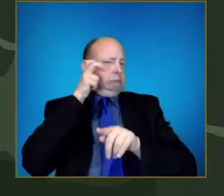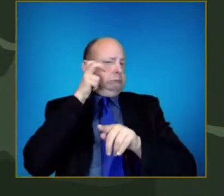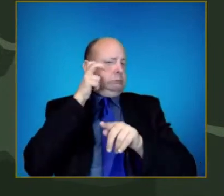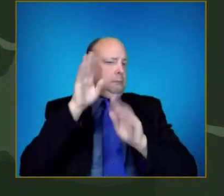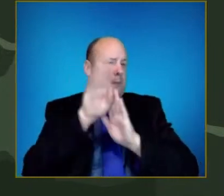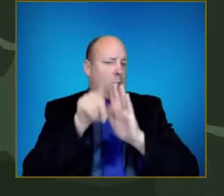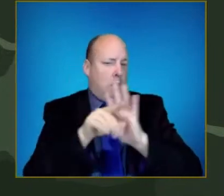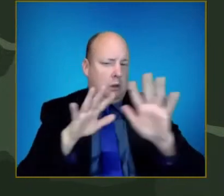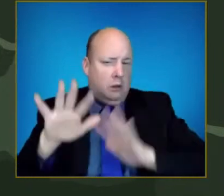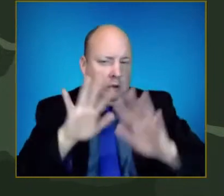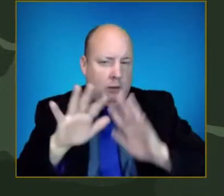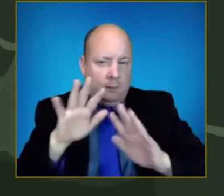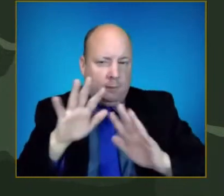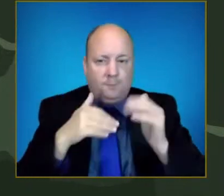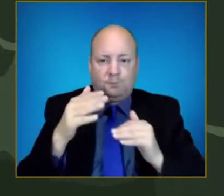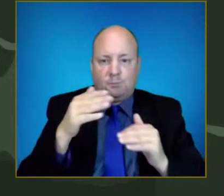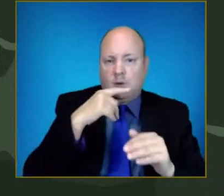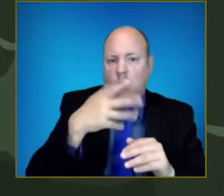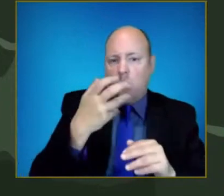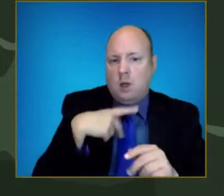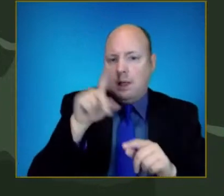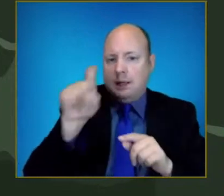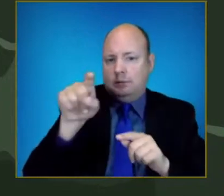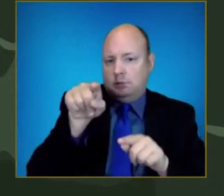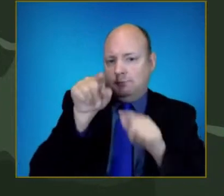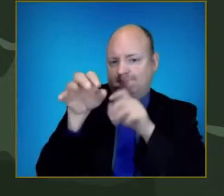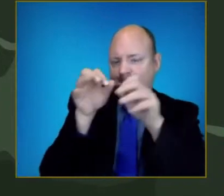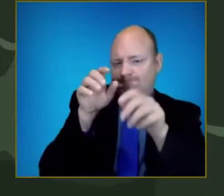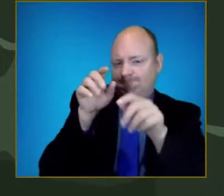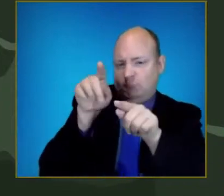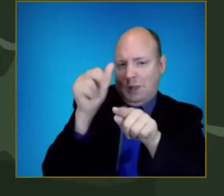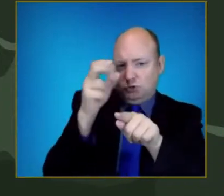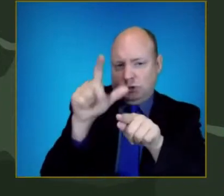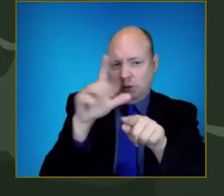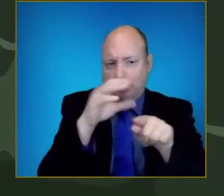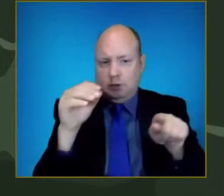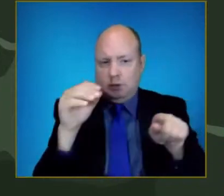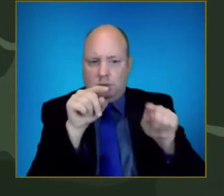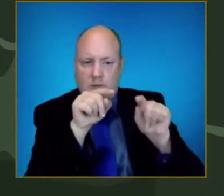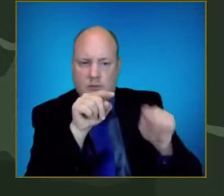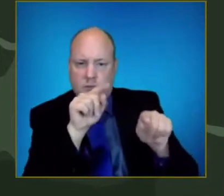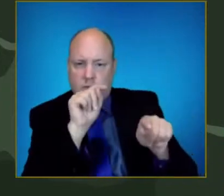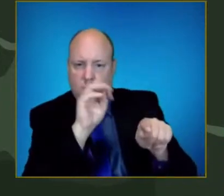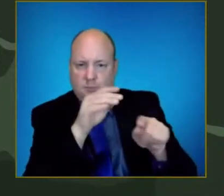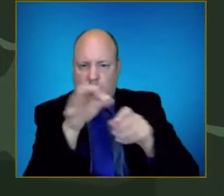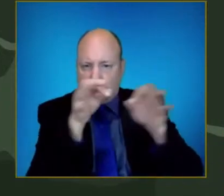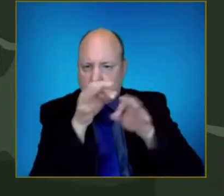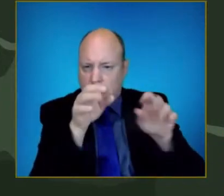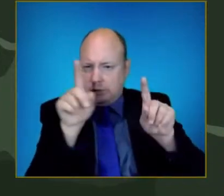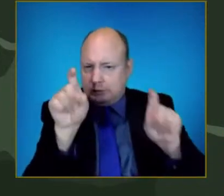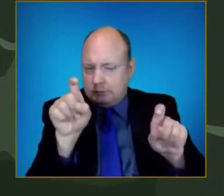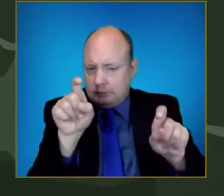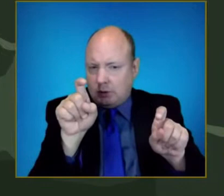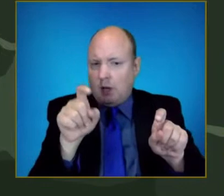People who have had COVID-19 have asked why they need to get a vaccine, since presumably they are now protected against